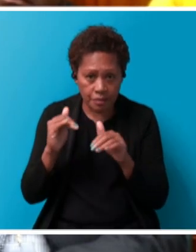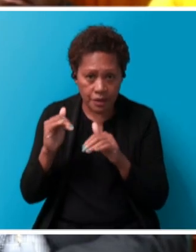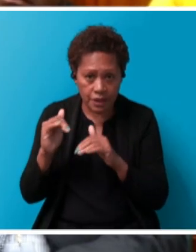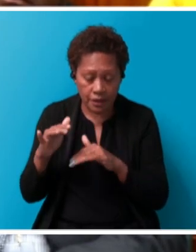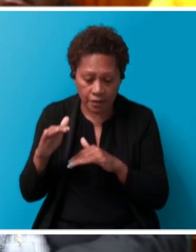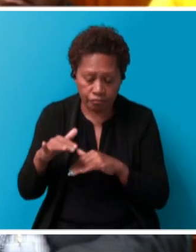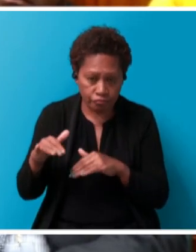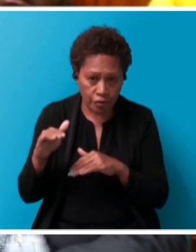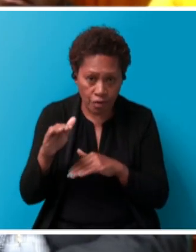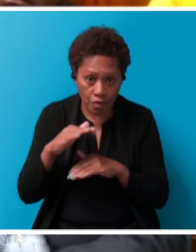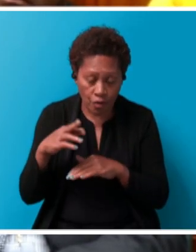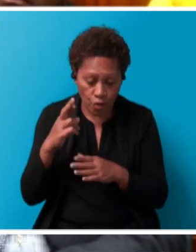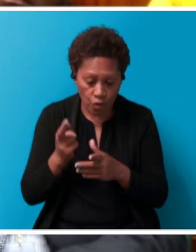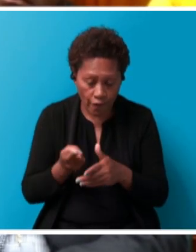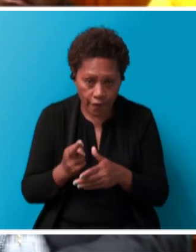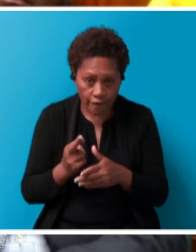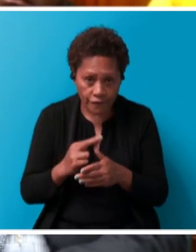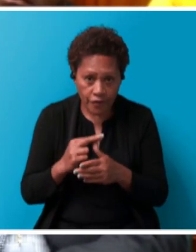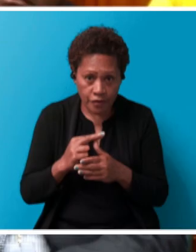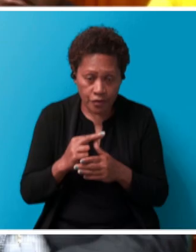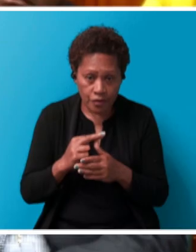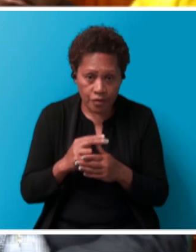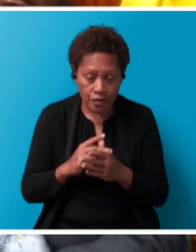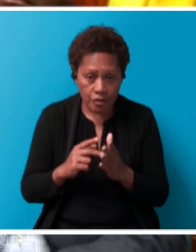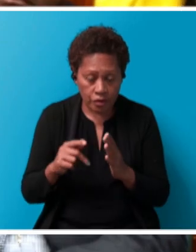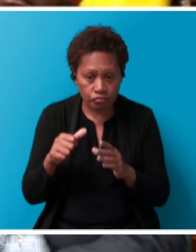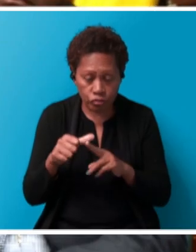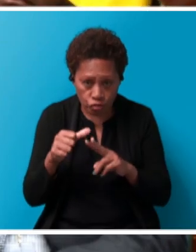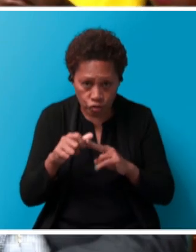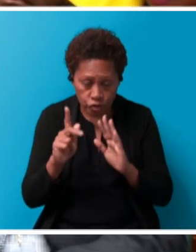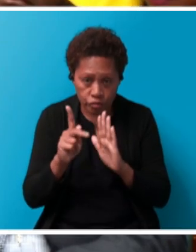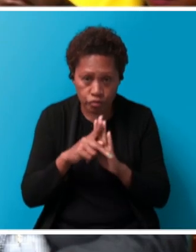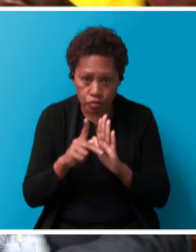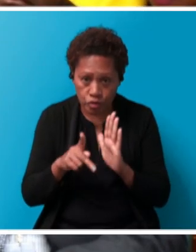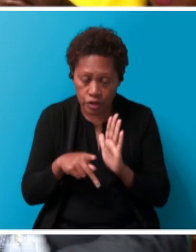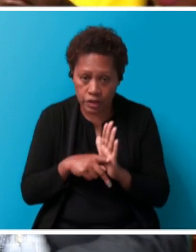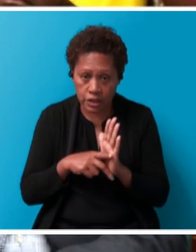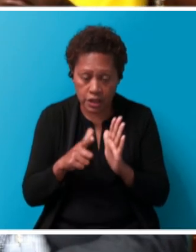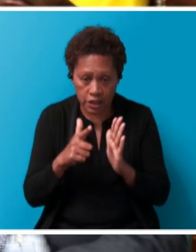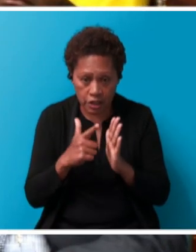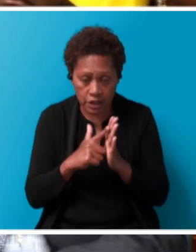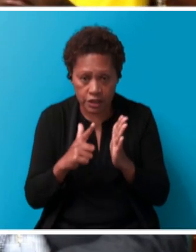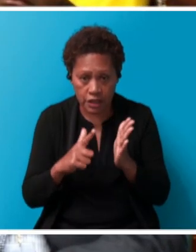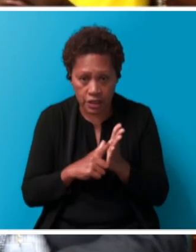study reviewed Fiji's policies, international commitments, and legislation, including the Electricity Act